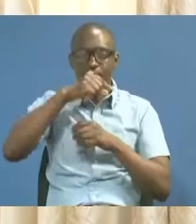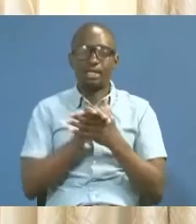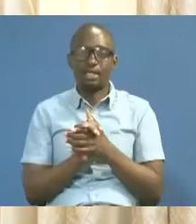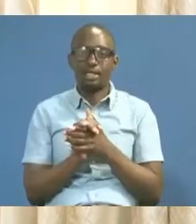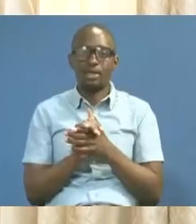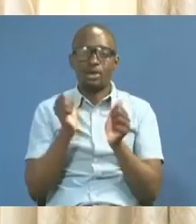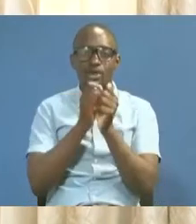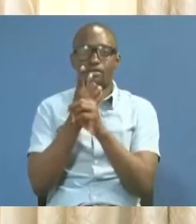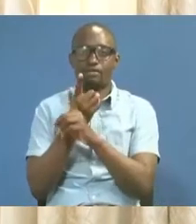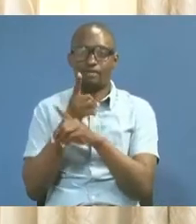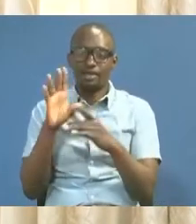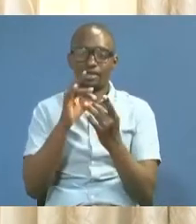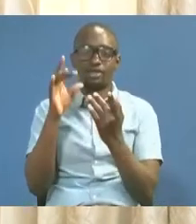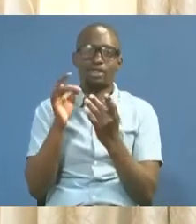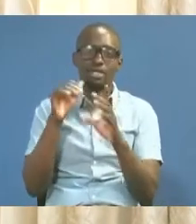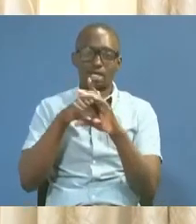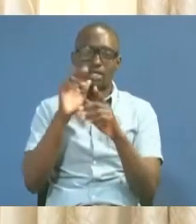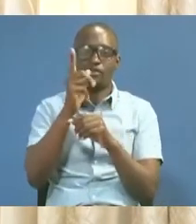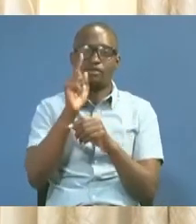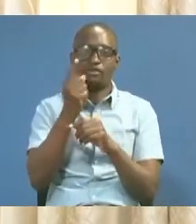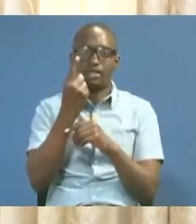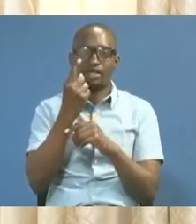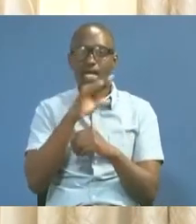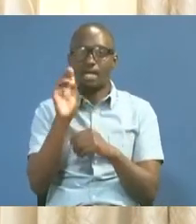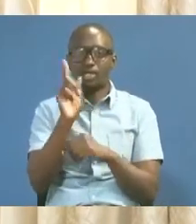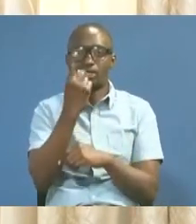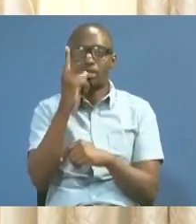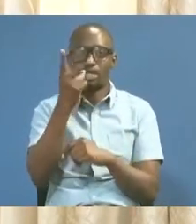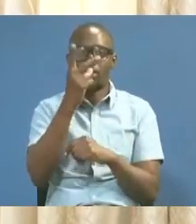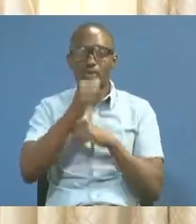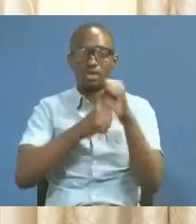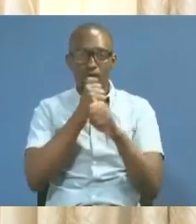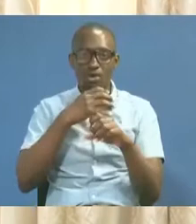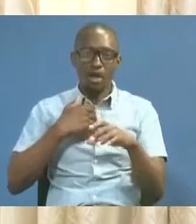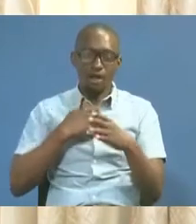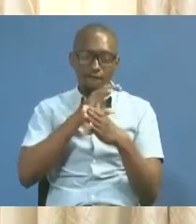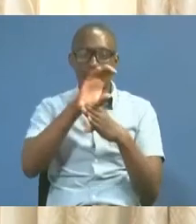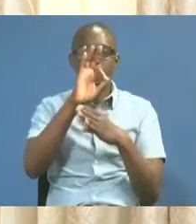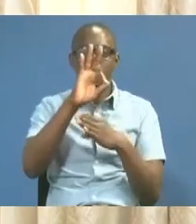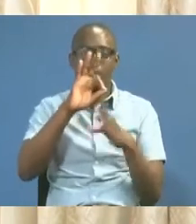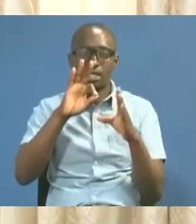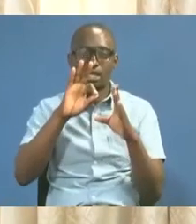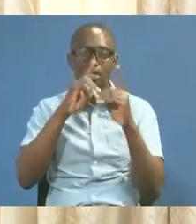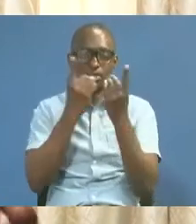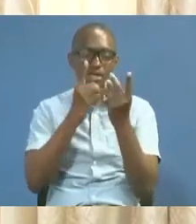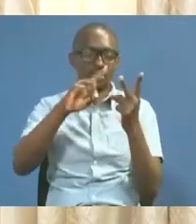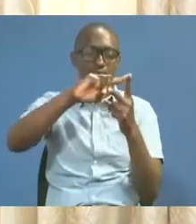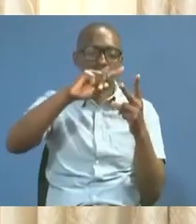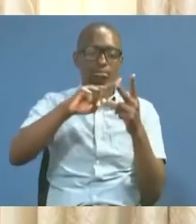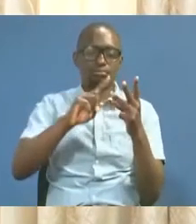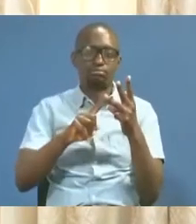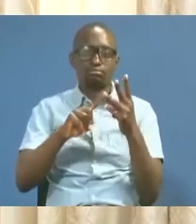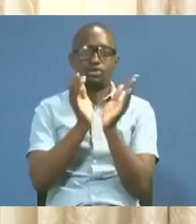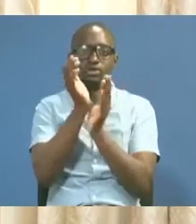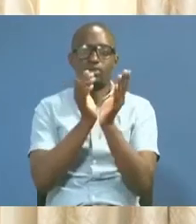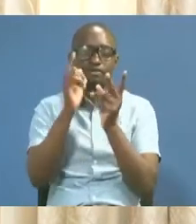various specializations, in the first and second year, you will take courses from three departments like geography, history,